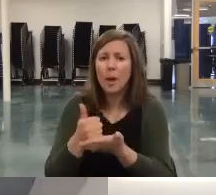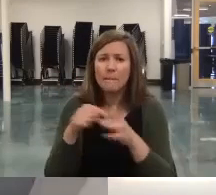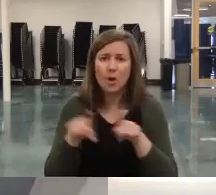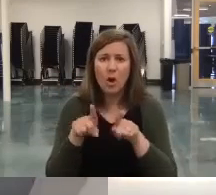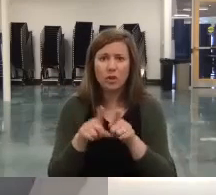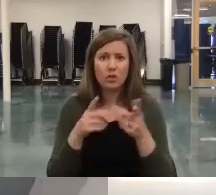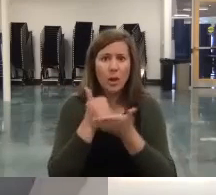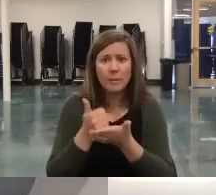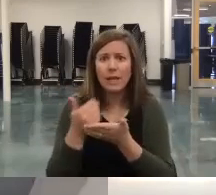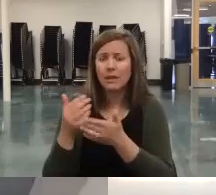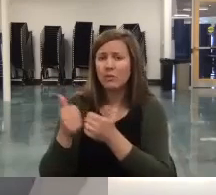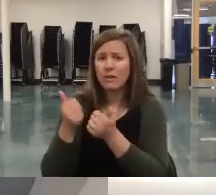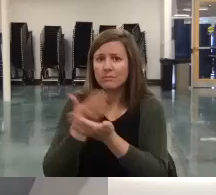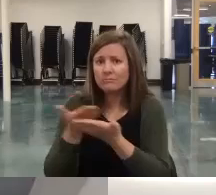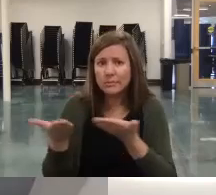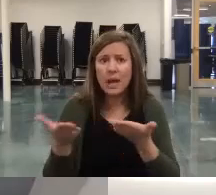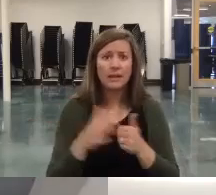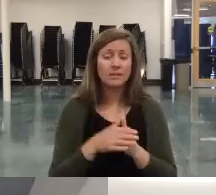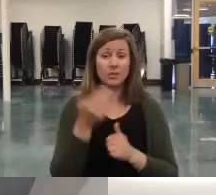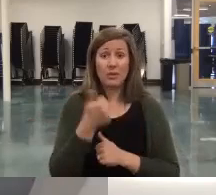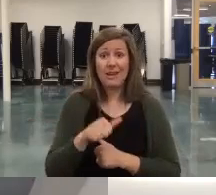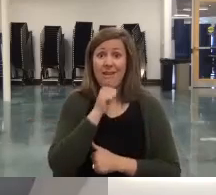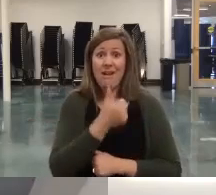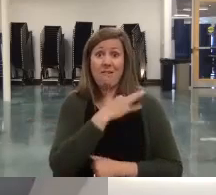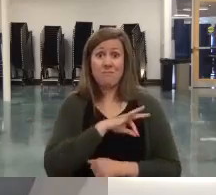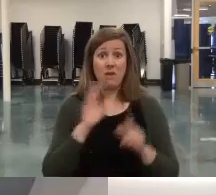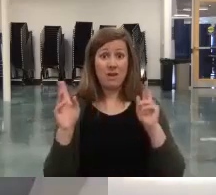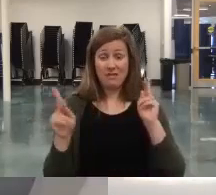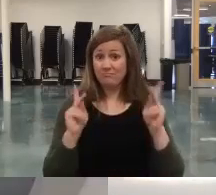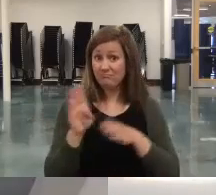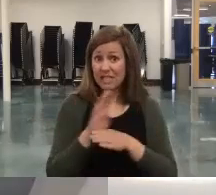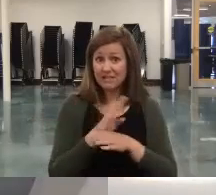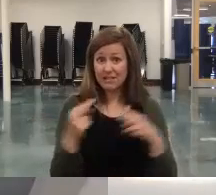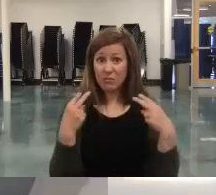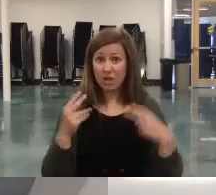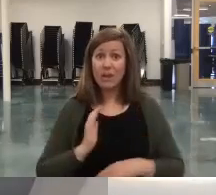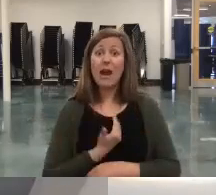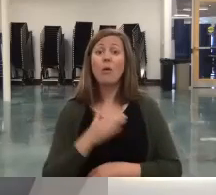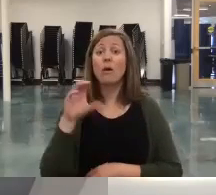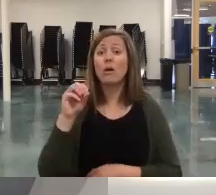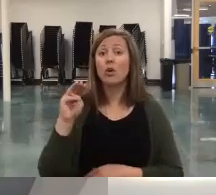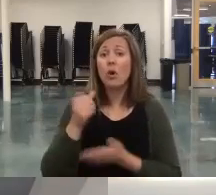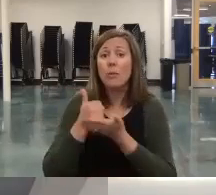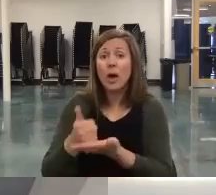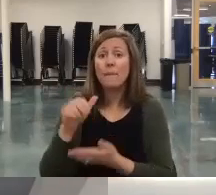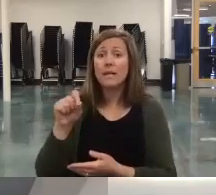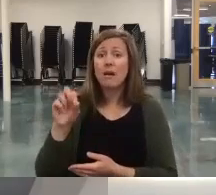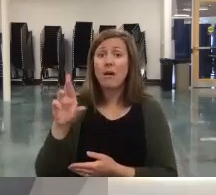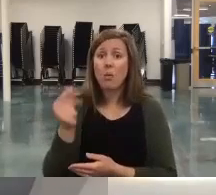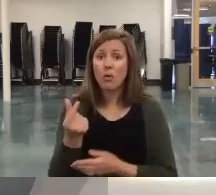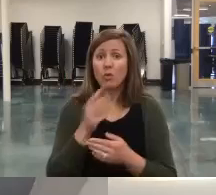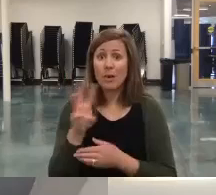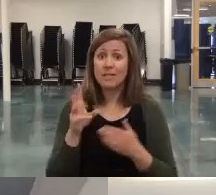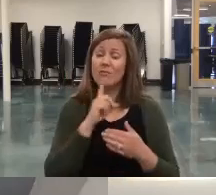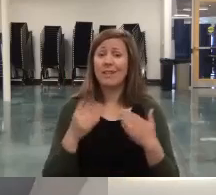with supplies. So if we have any providers, nonprofit providers watching, on our comohelps.org website, there's a link to a very